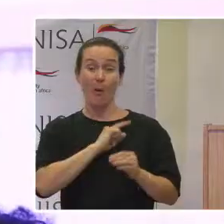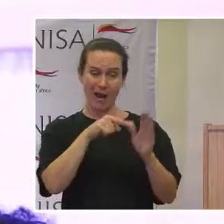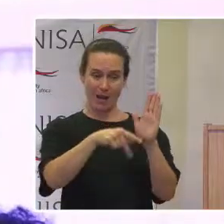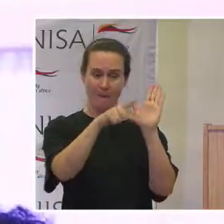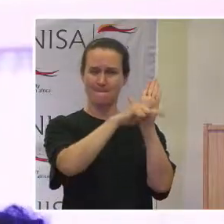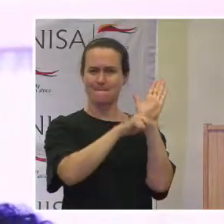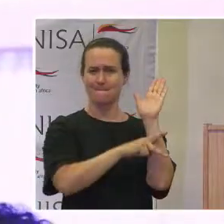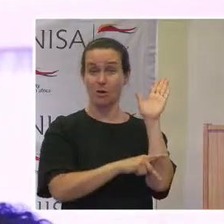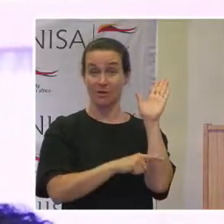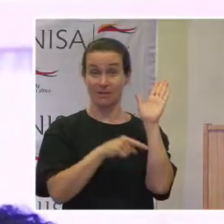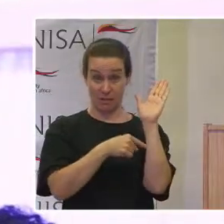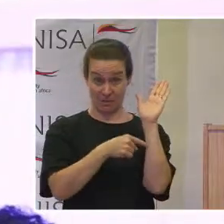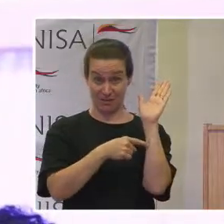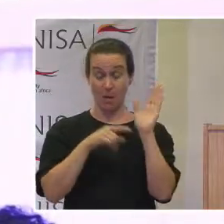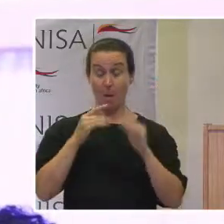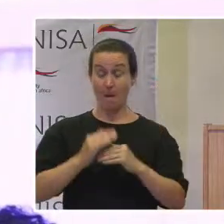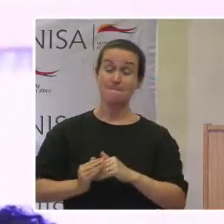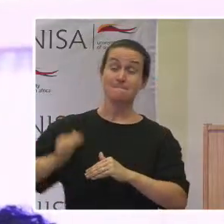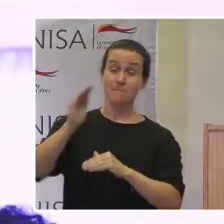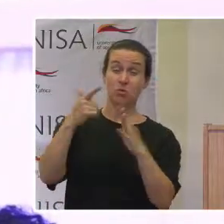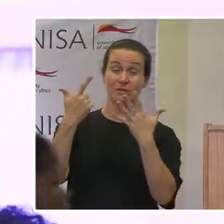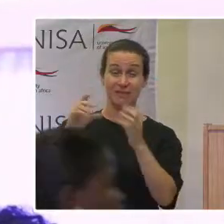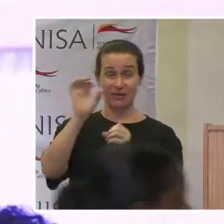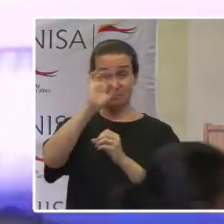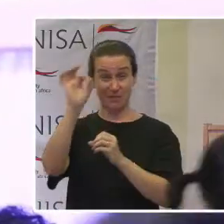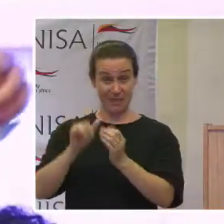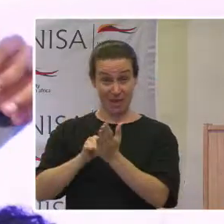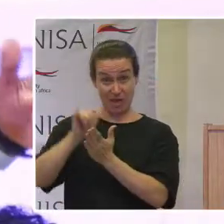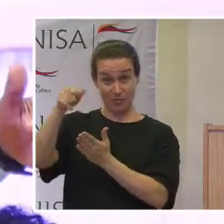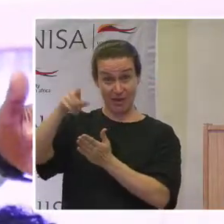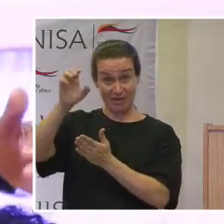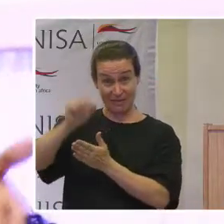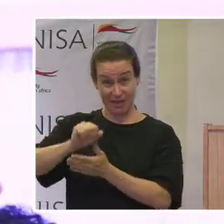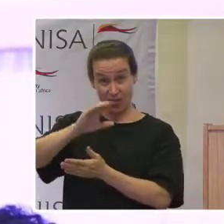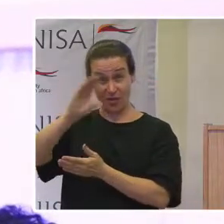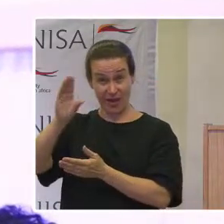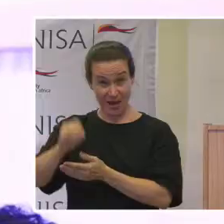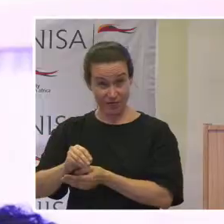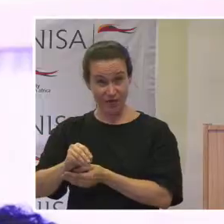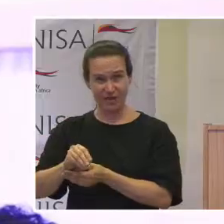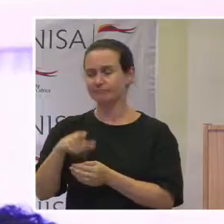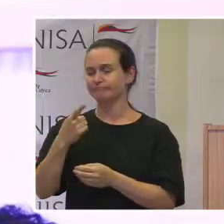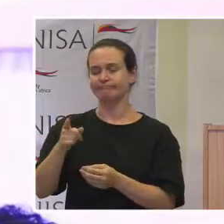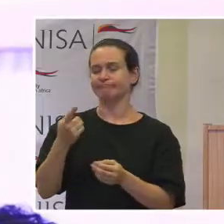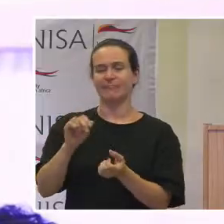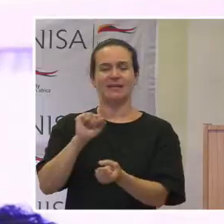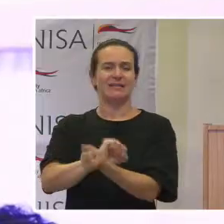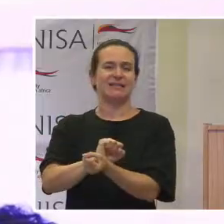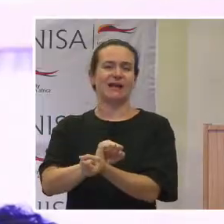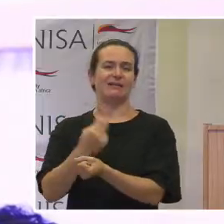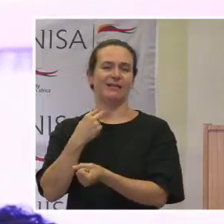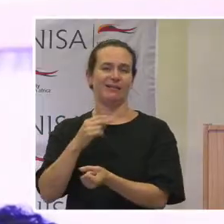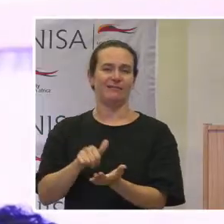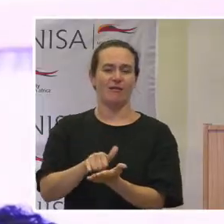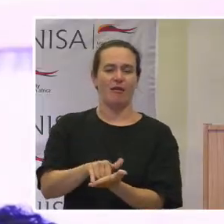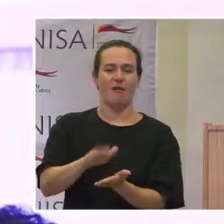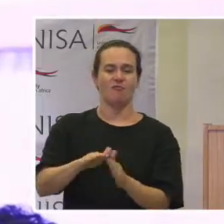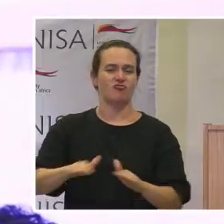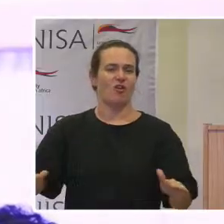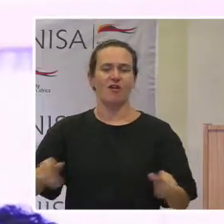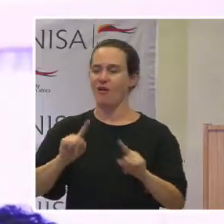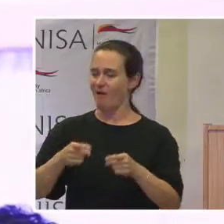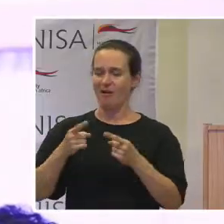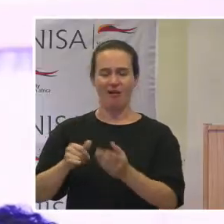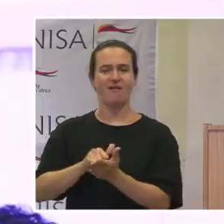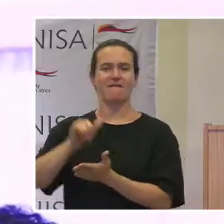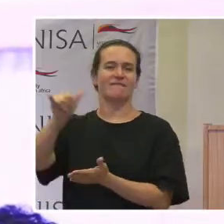than 70% of the aeroplanes in South Africa in general aviation have been grounded. Now we can no longer train